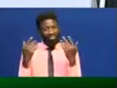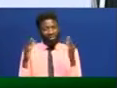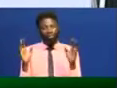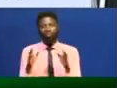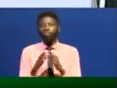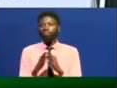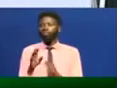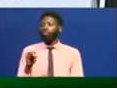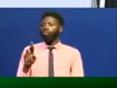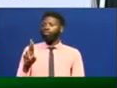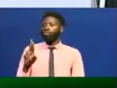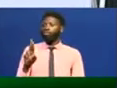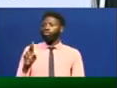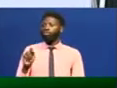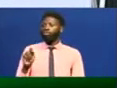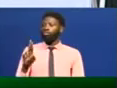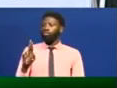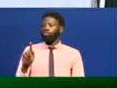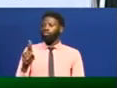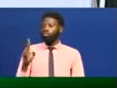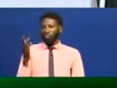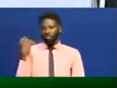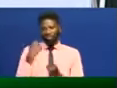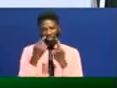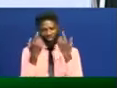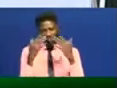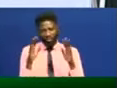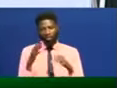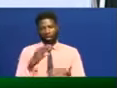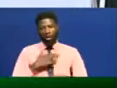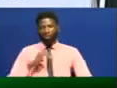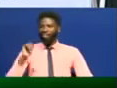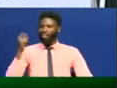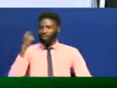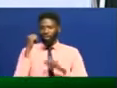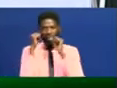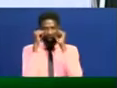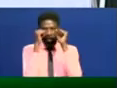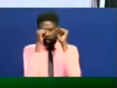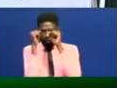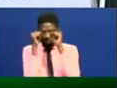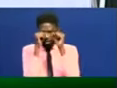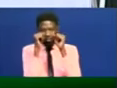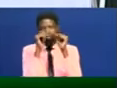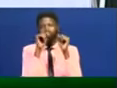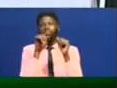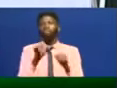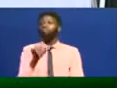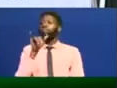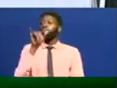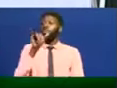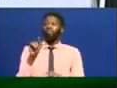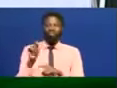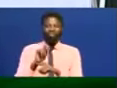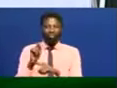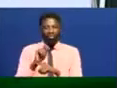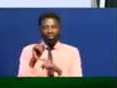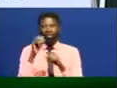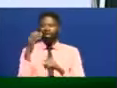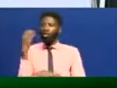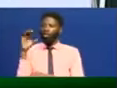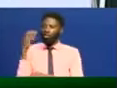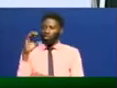When Amutuko mentioned our Kenyan boxers going to train in Cuba, which is really a